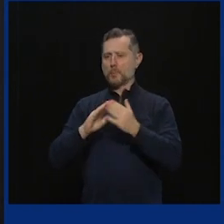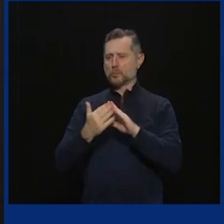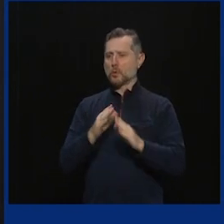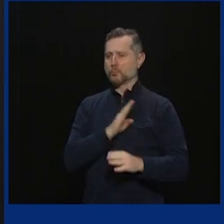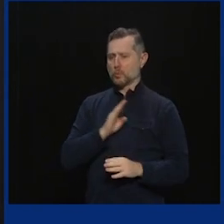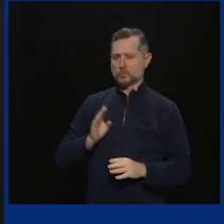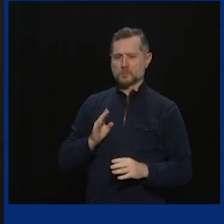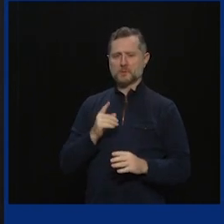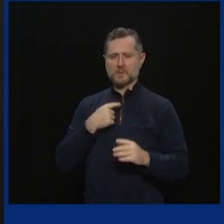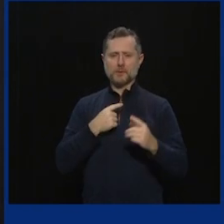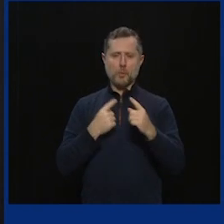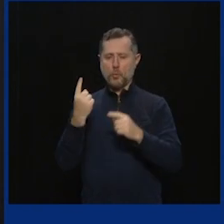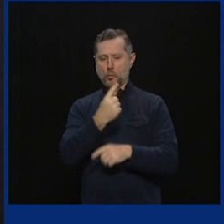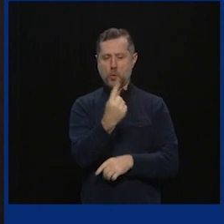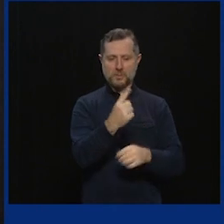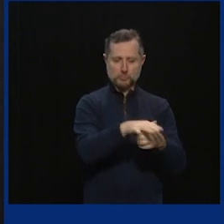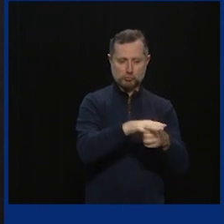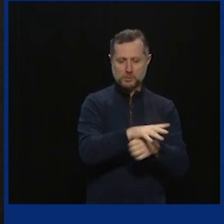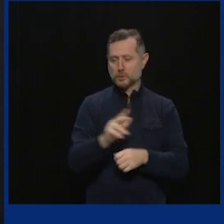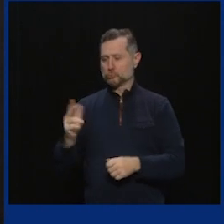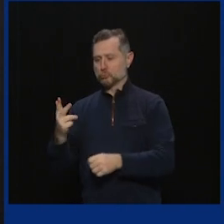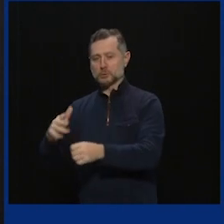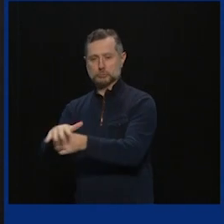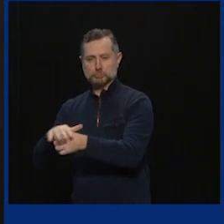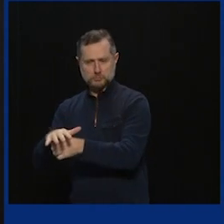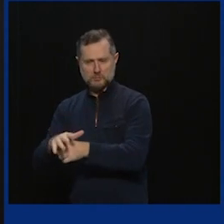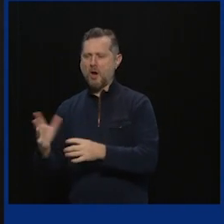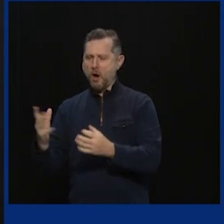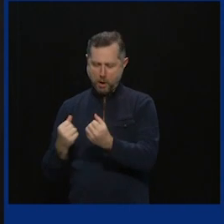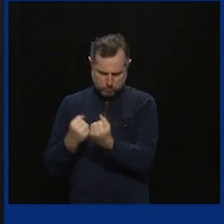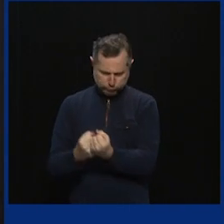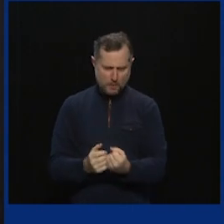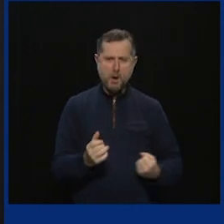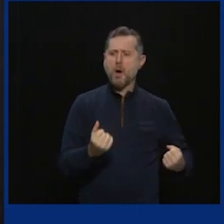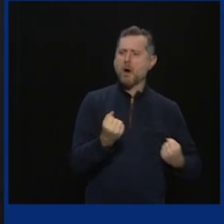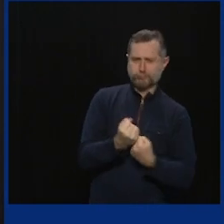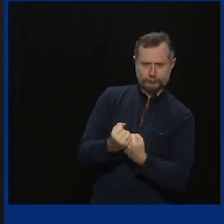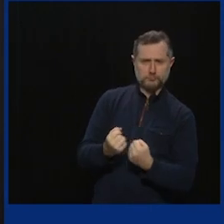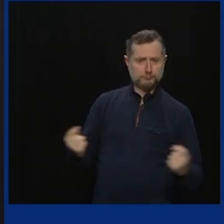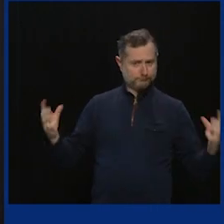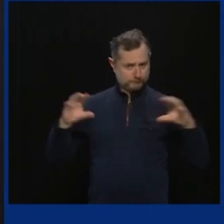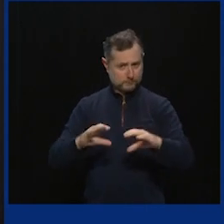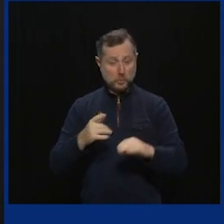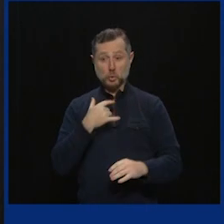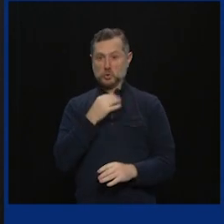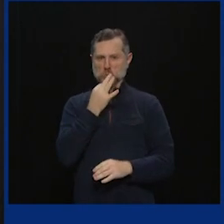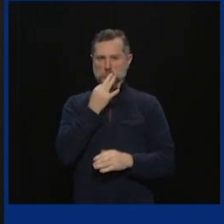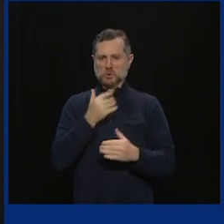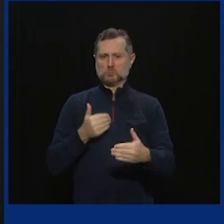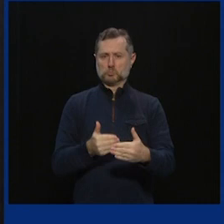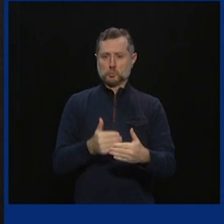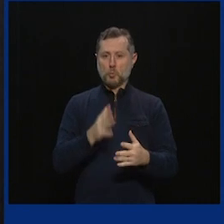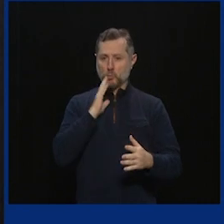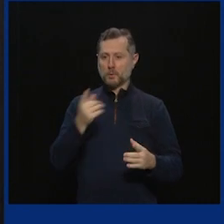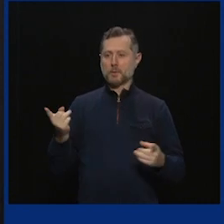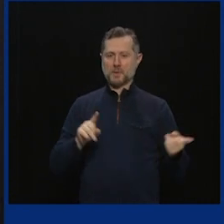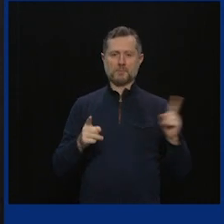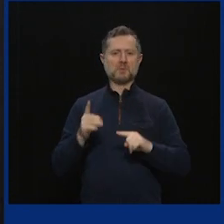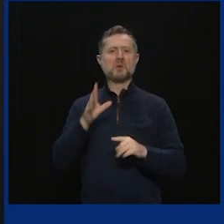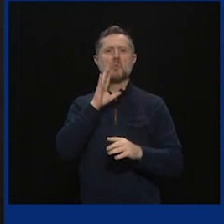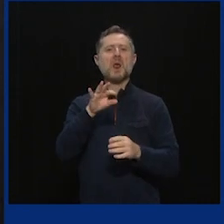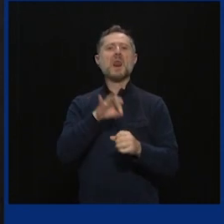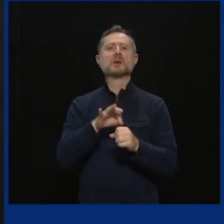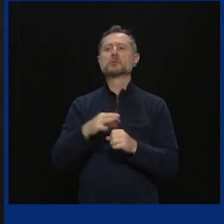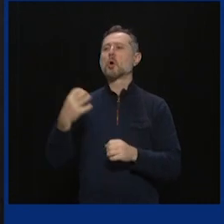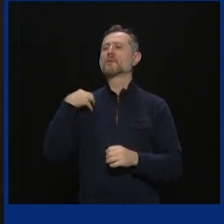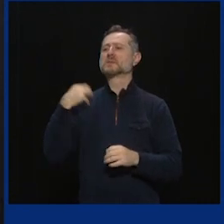sure. And then you'll hear in the very near future from our elected officials. But I also want to thank Kathy Wilde from the partnership, who's here today. Thank you